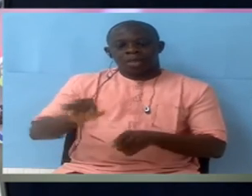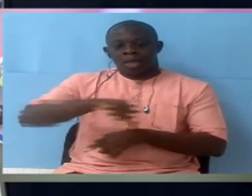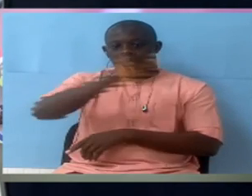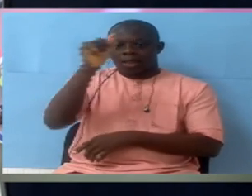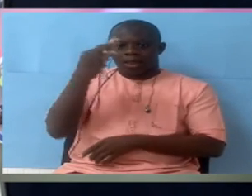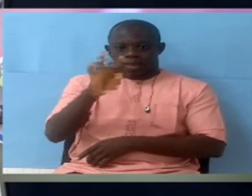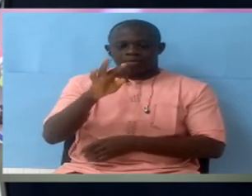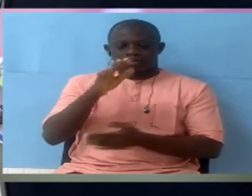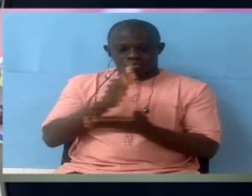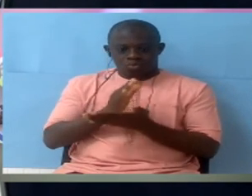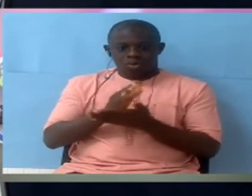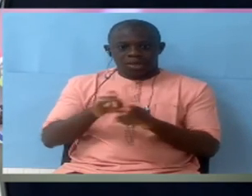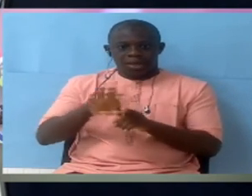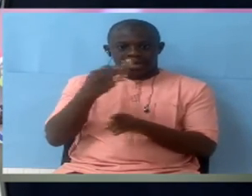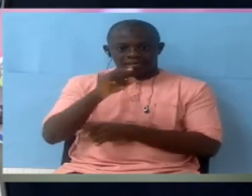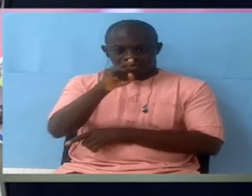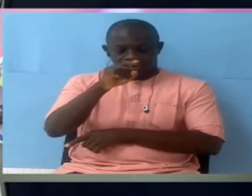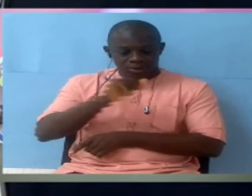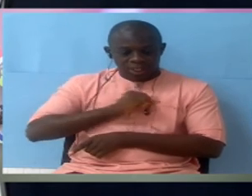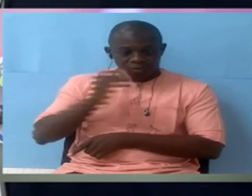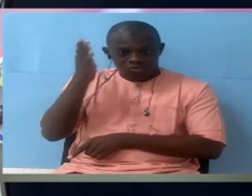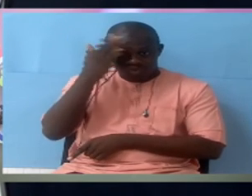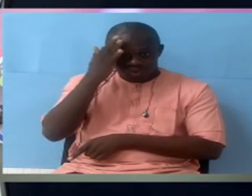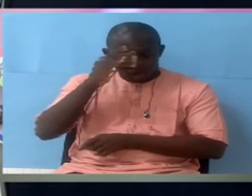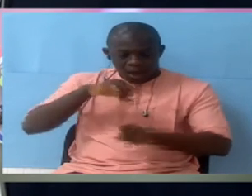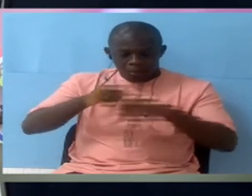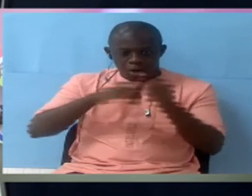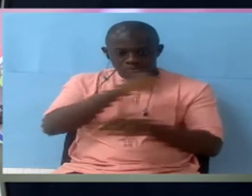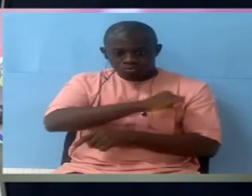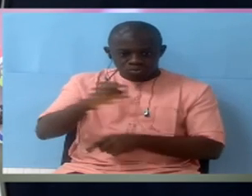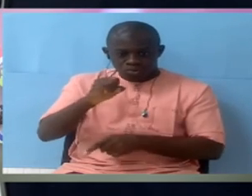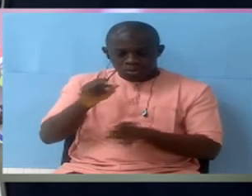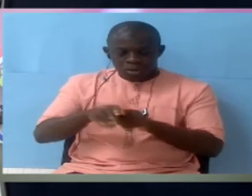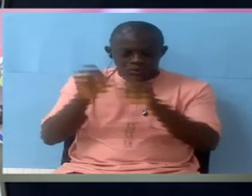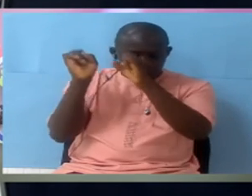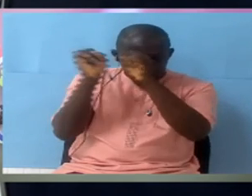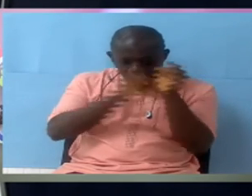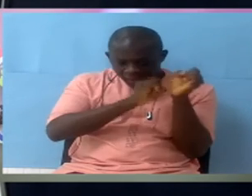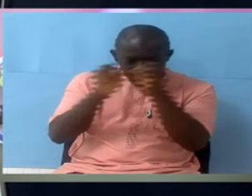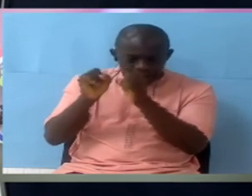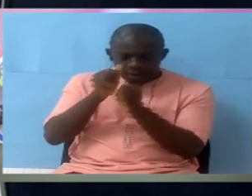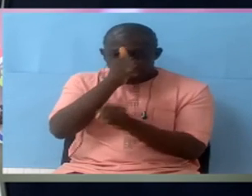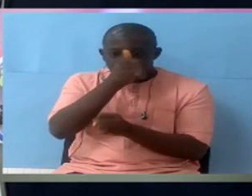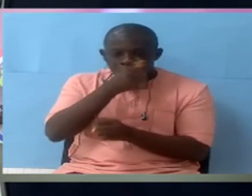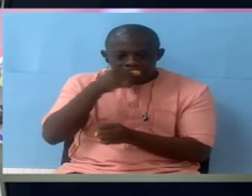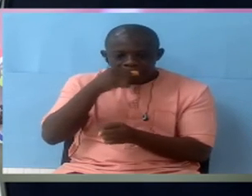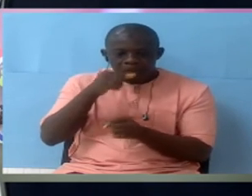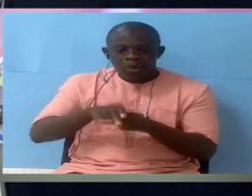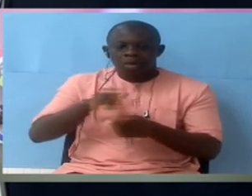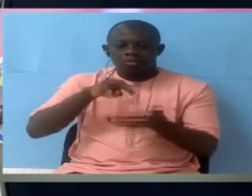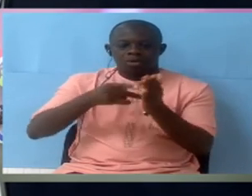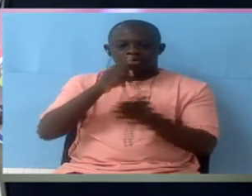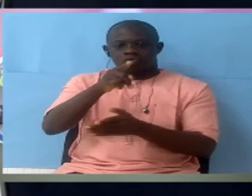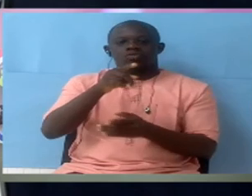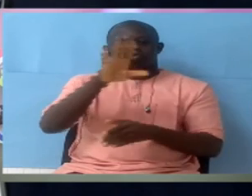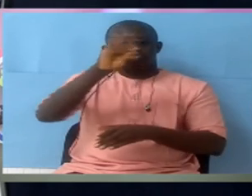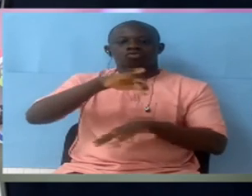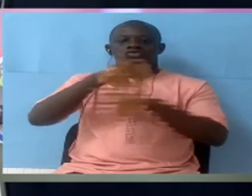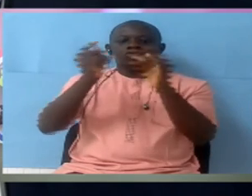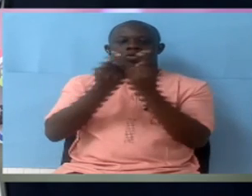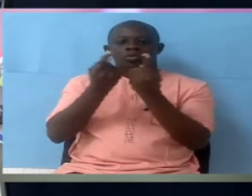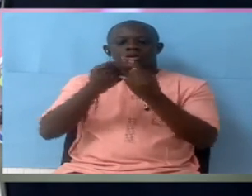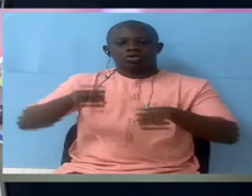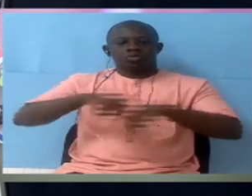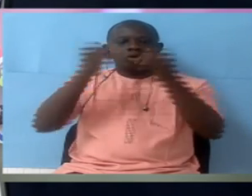even concealing it, bu féké né yow yang ko nubba, will be an offense. Té lolu sa dafa nek né ya xanga lu wa